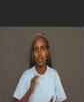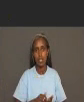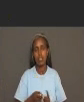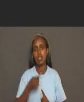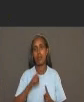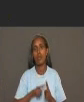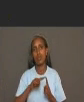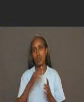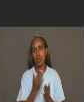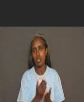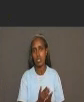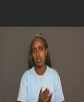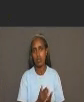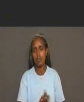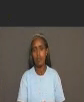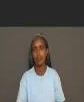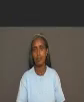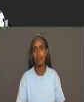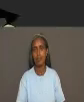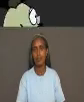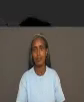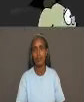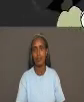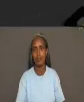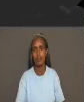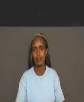Let's get back to our lesson.